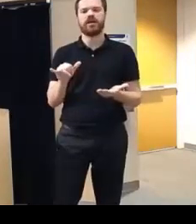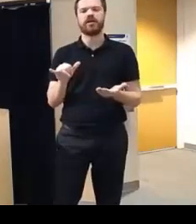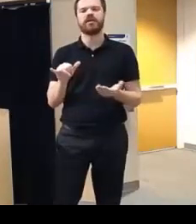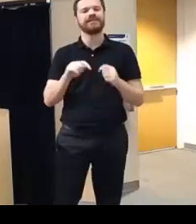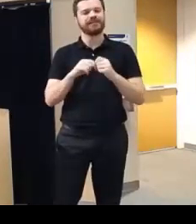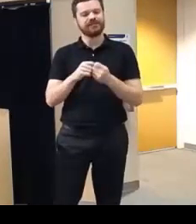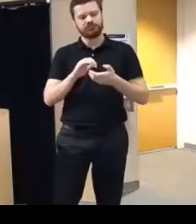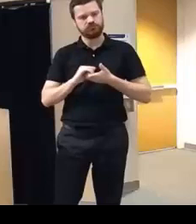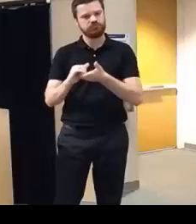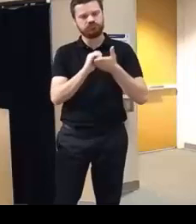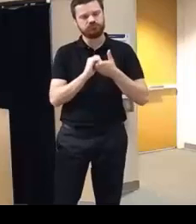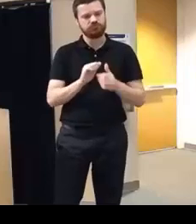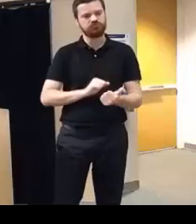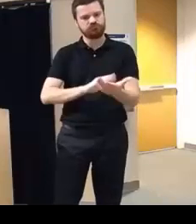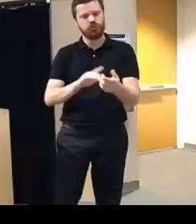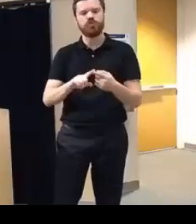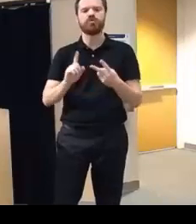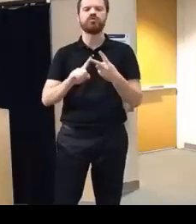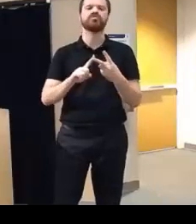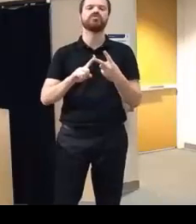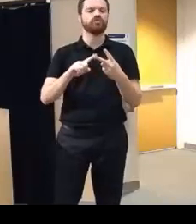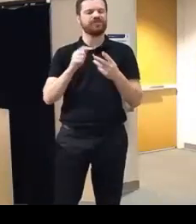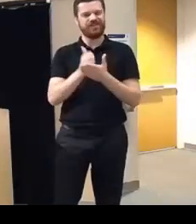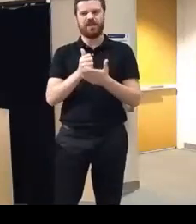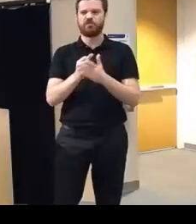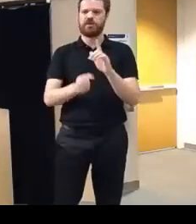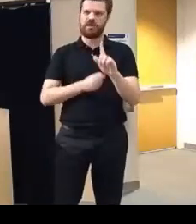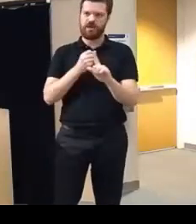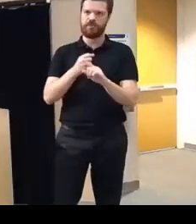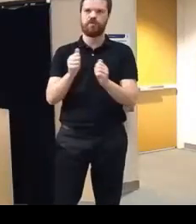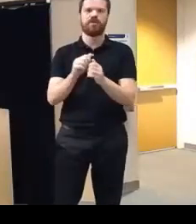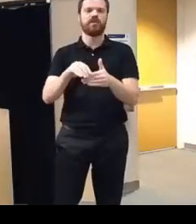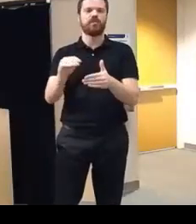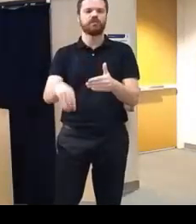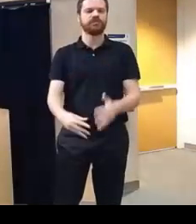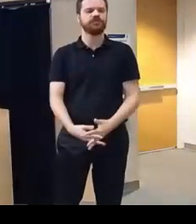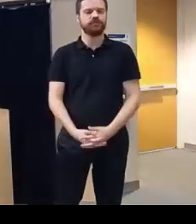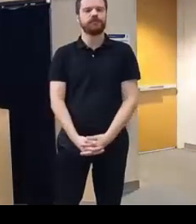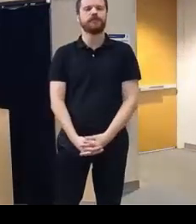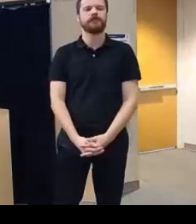team-based approach and integrated medical and psychiatric care is what has an impact on outcomes.